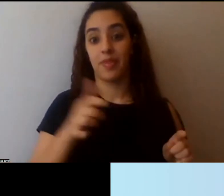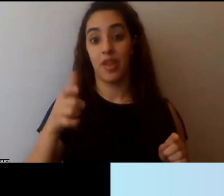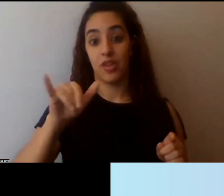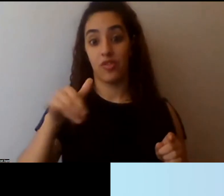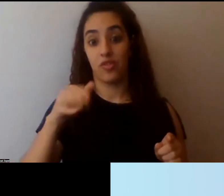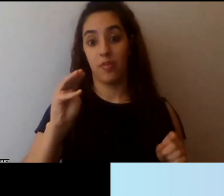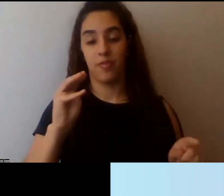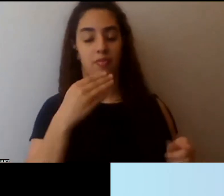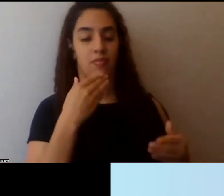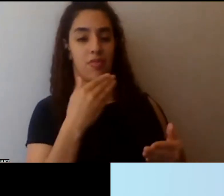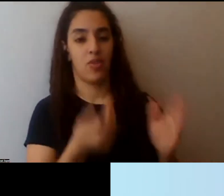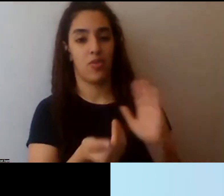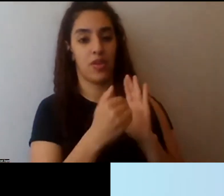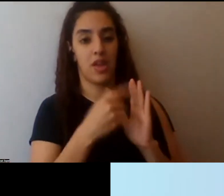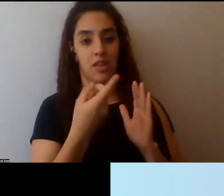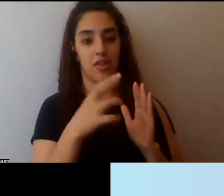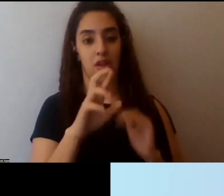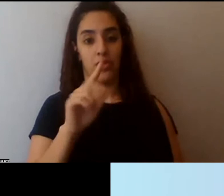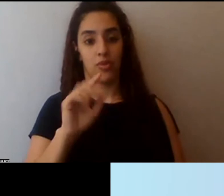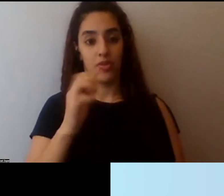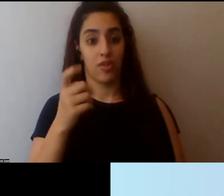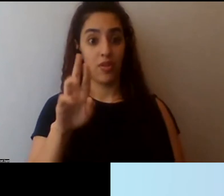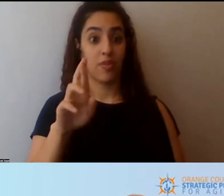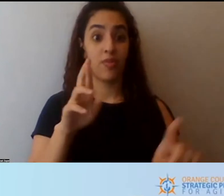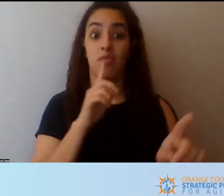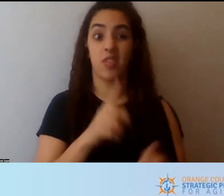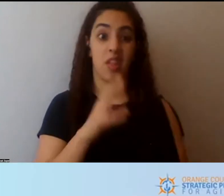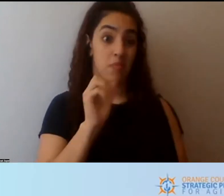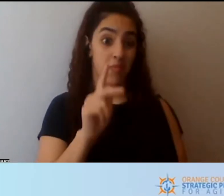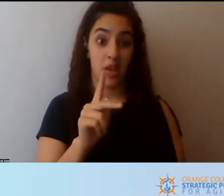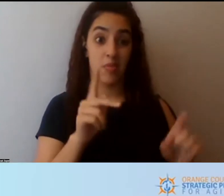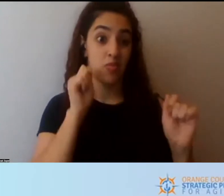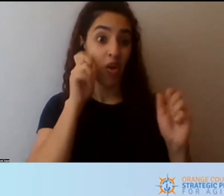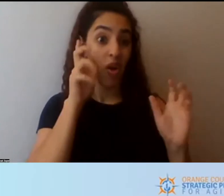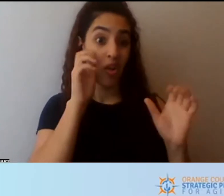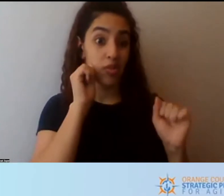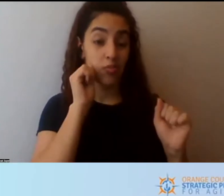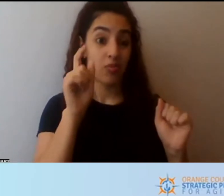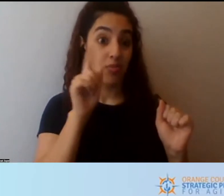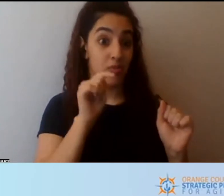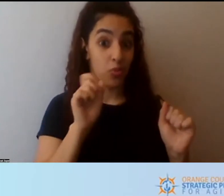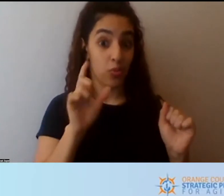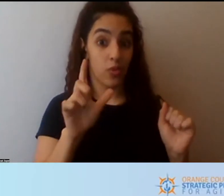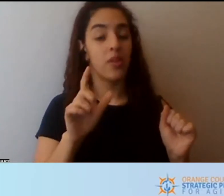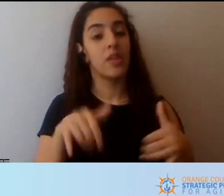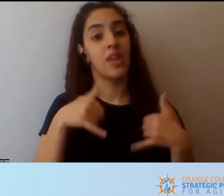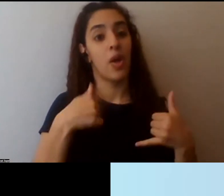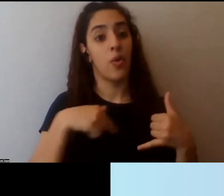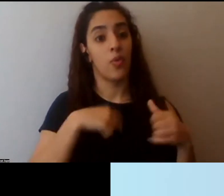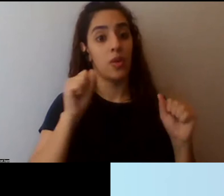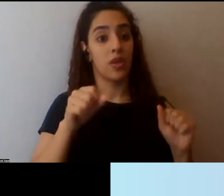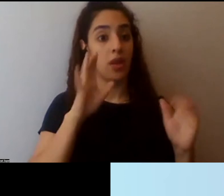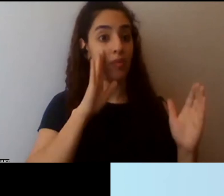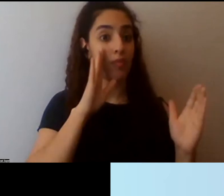Thanks again, Dr. Tucker. The maps are truly an awesome tool. Let's turn our attention to the world of living with a